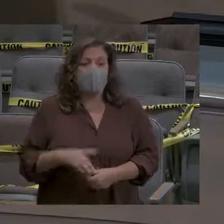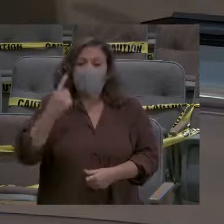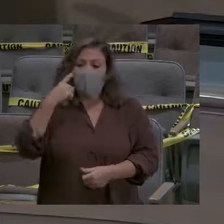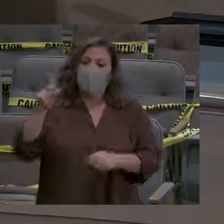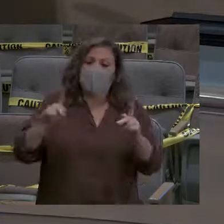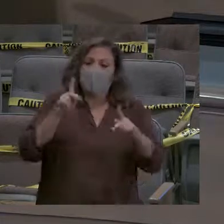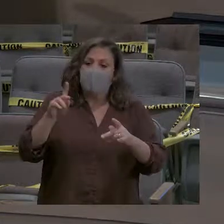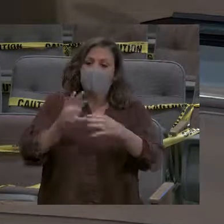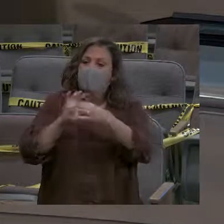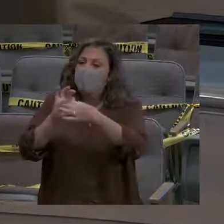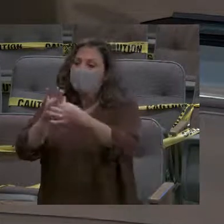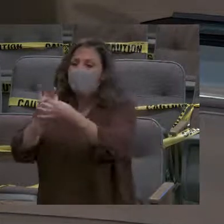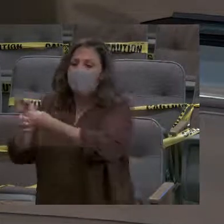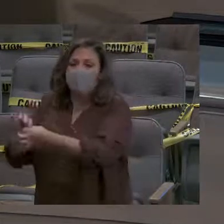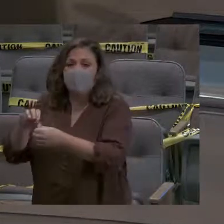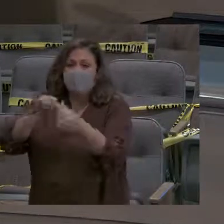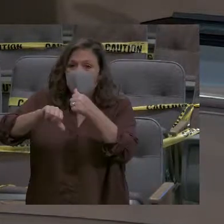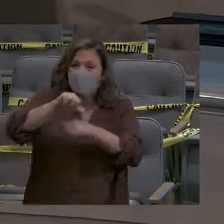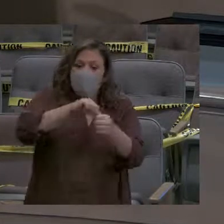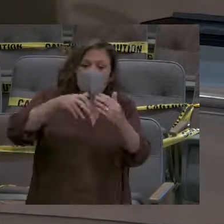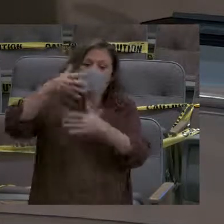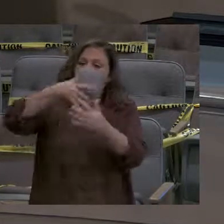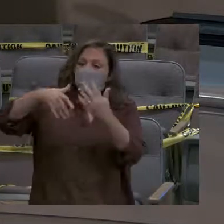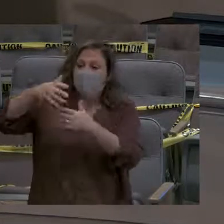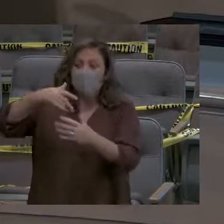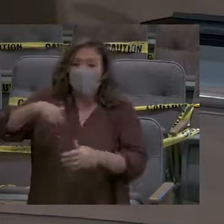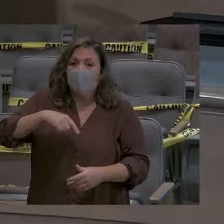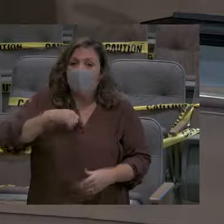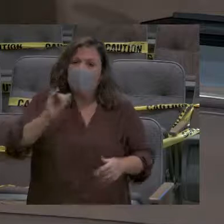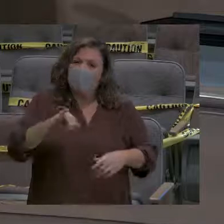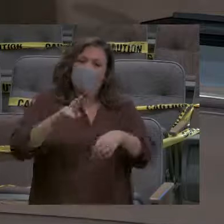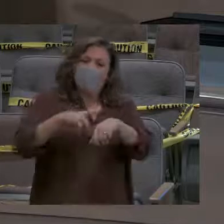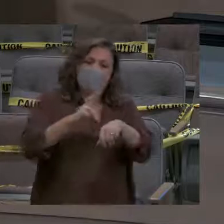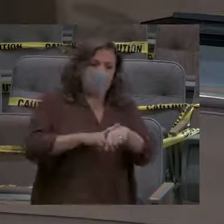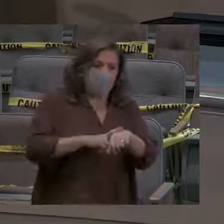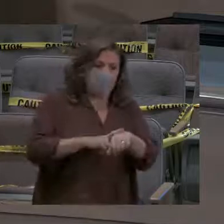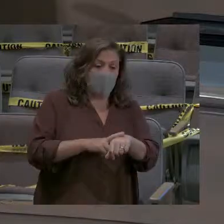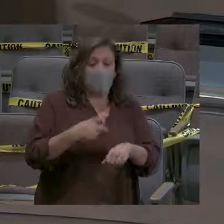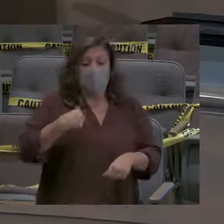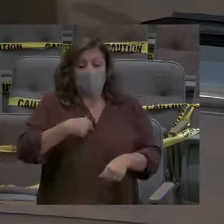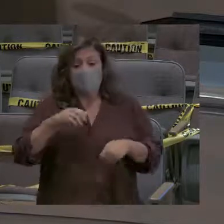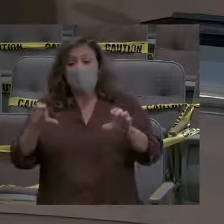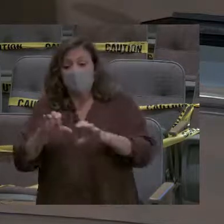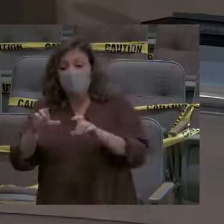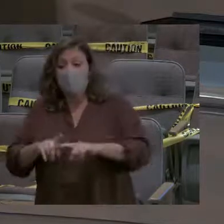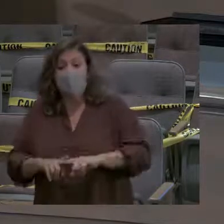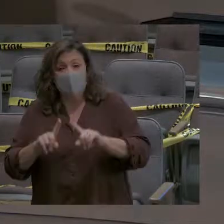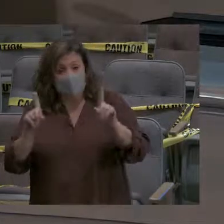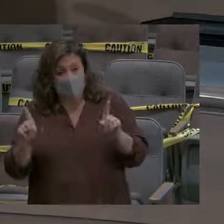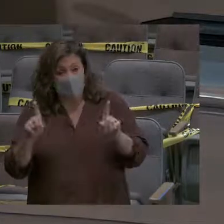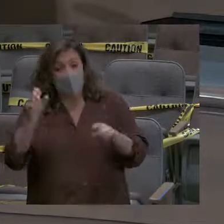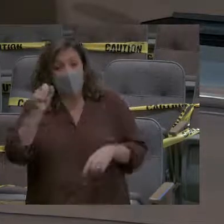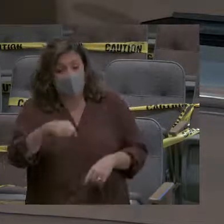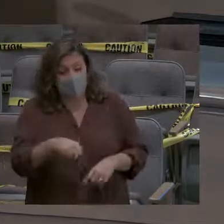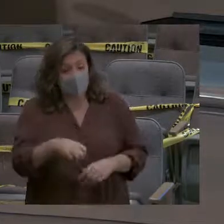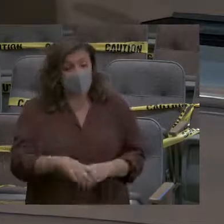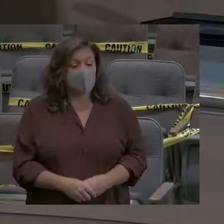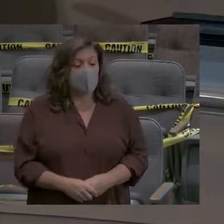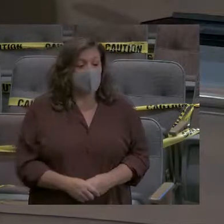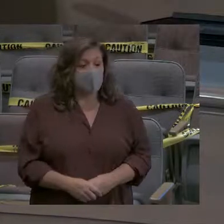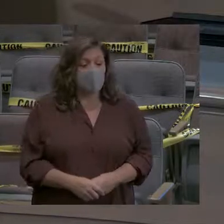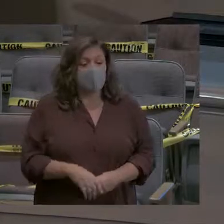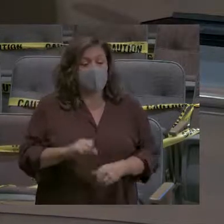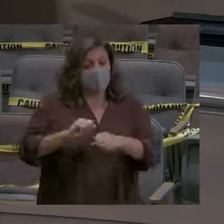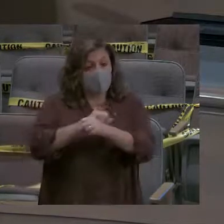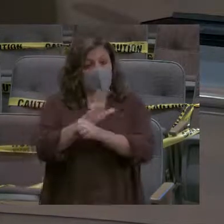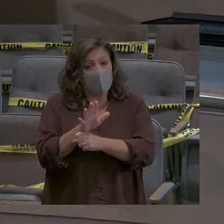connect with each other as part of just the normal human experience. And though we're doing it in different ways, the virus is still going